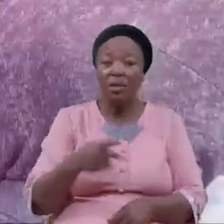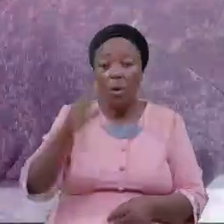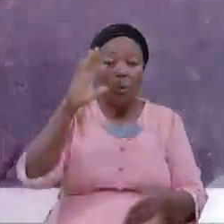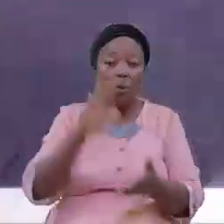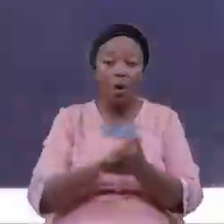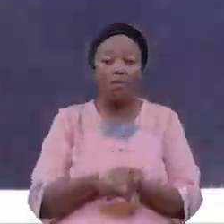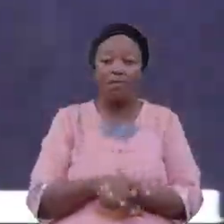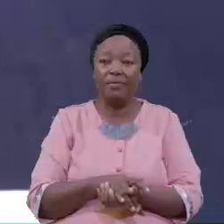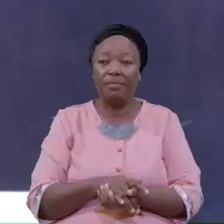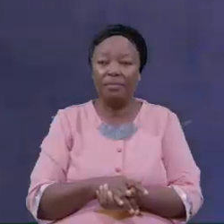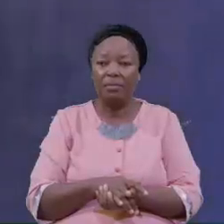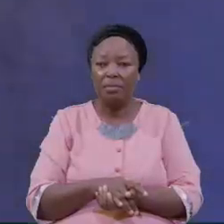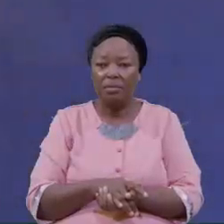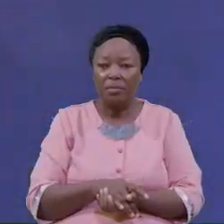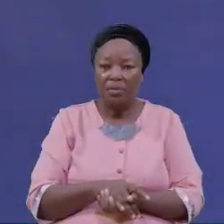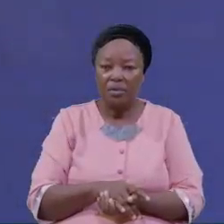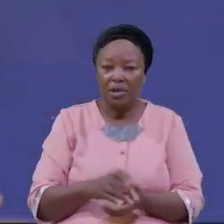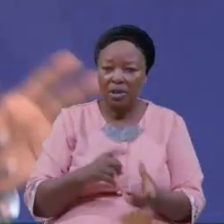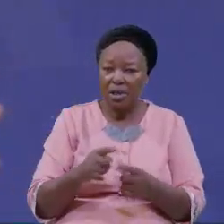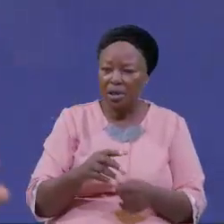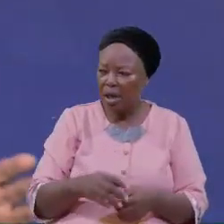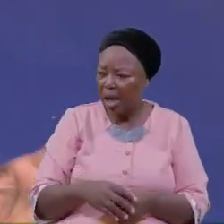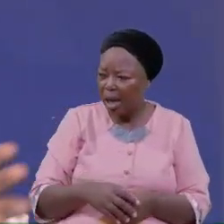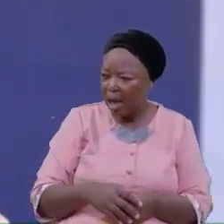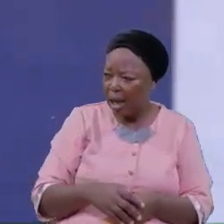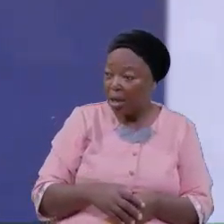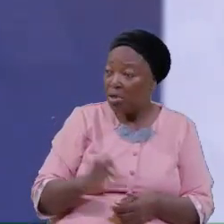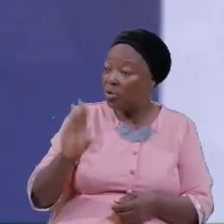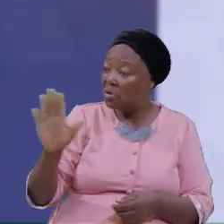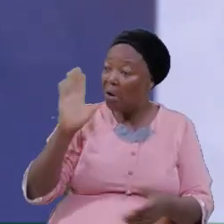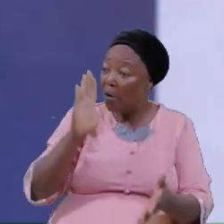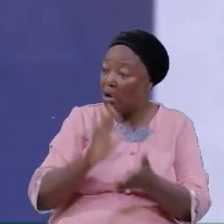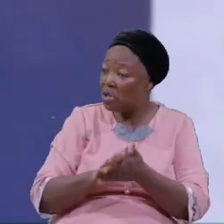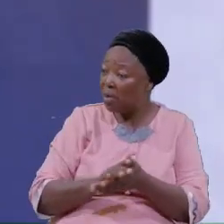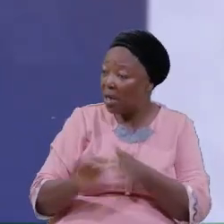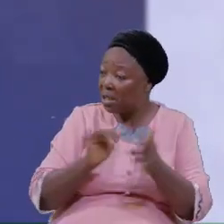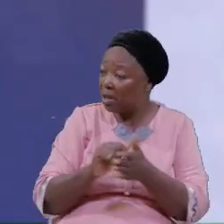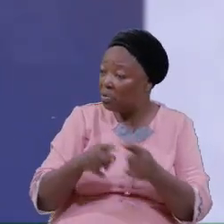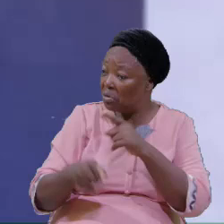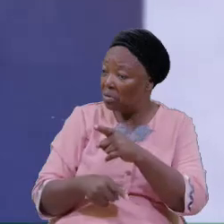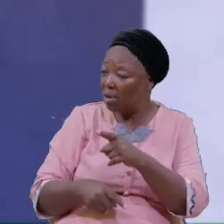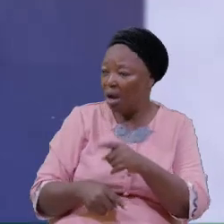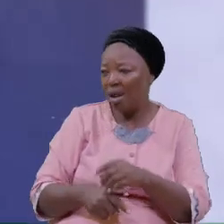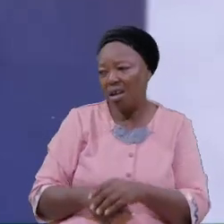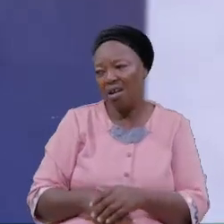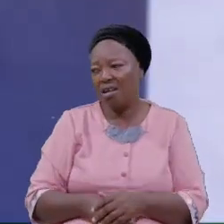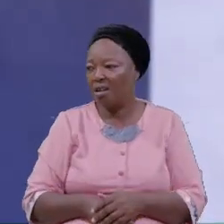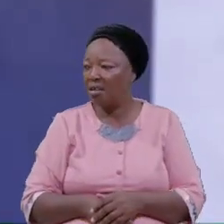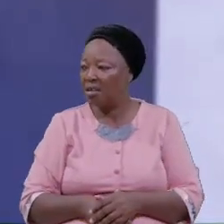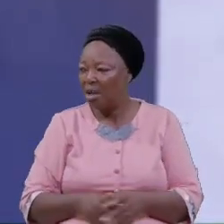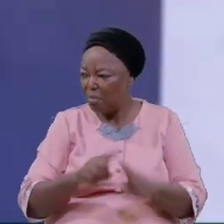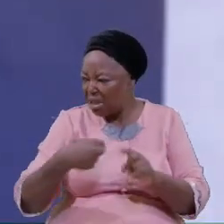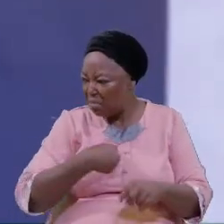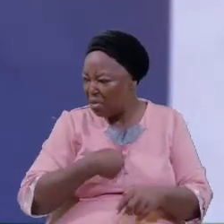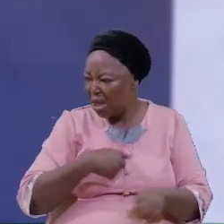You see, your husband did that to you. Your husband went that direction. I, as a woman, I will